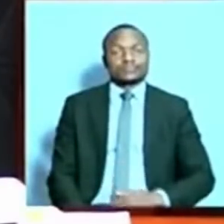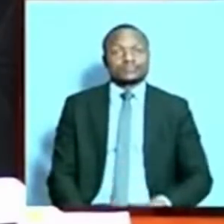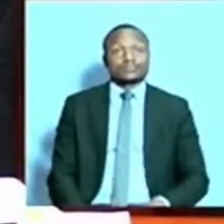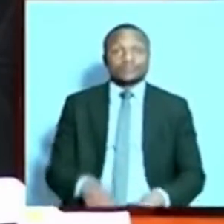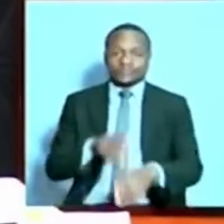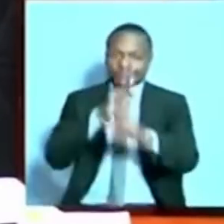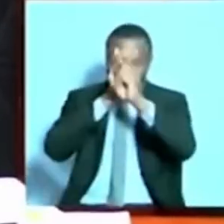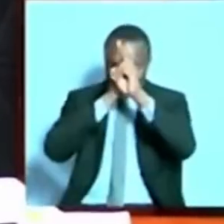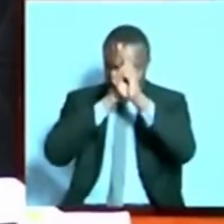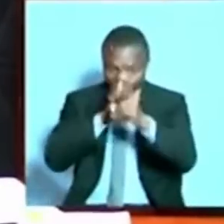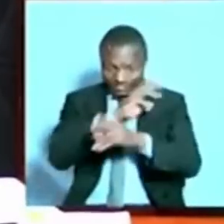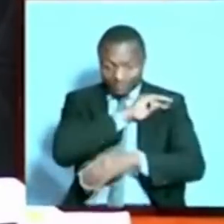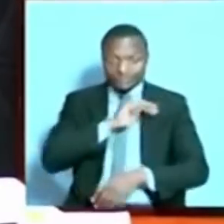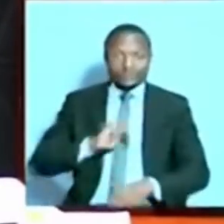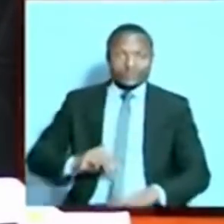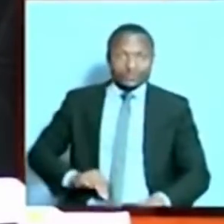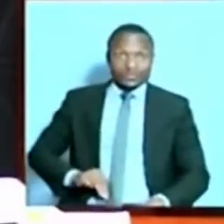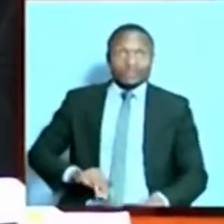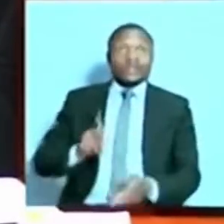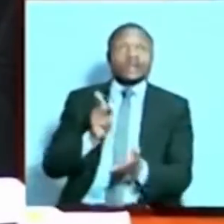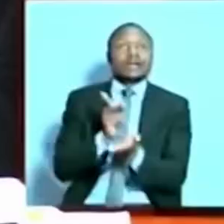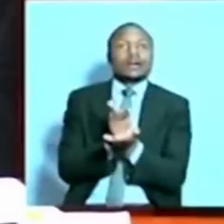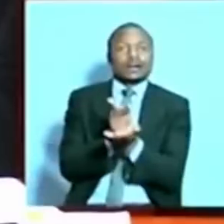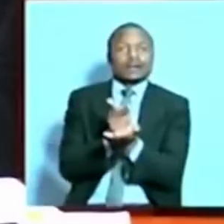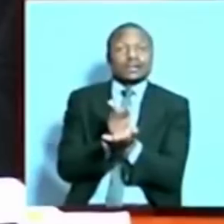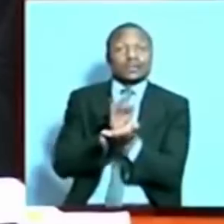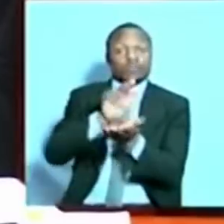The Honorable Member for Karabo Central.